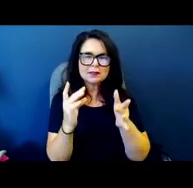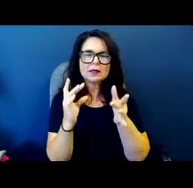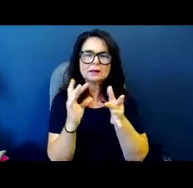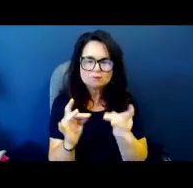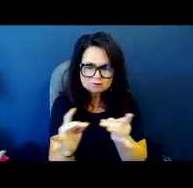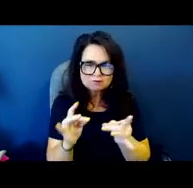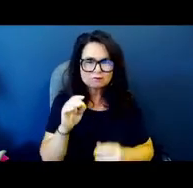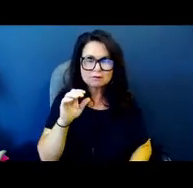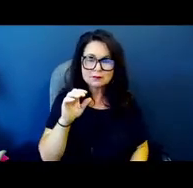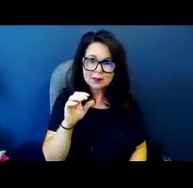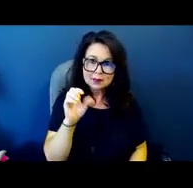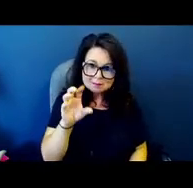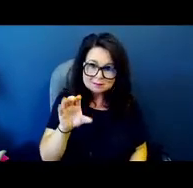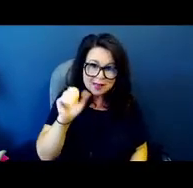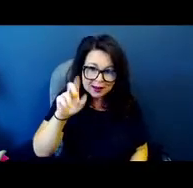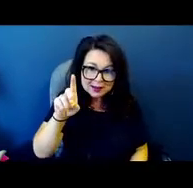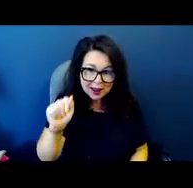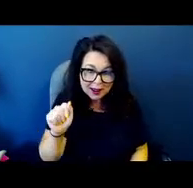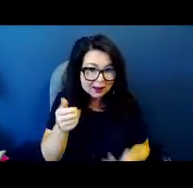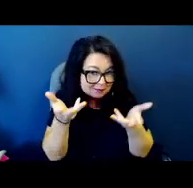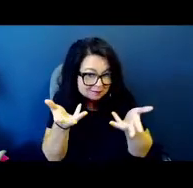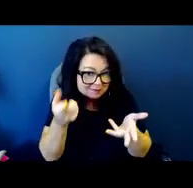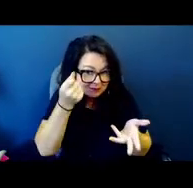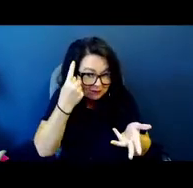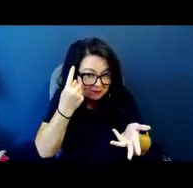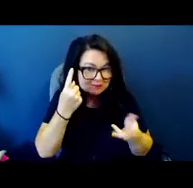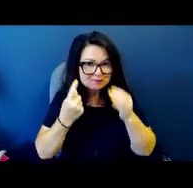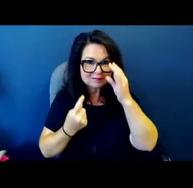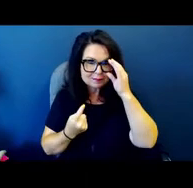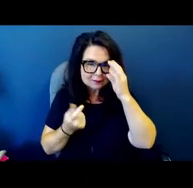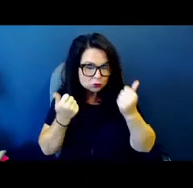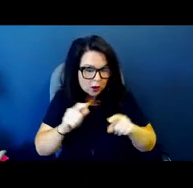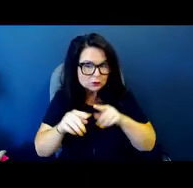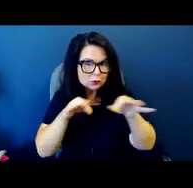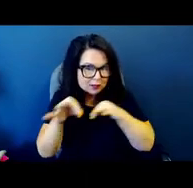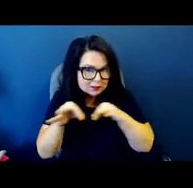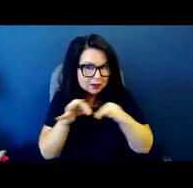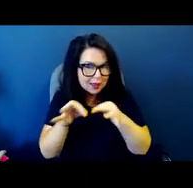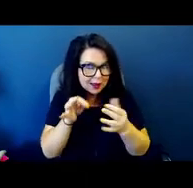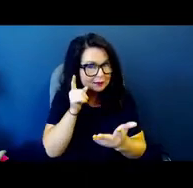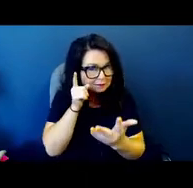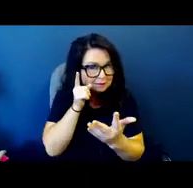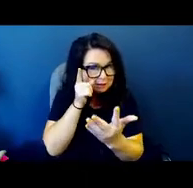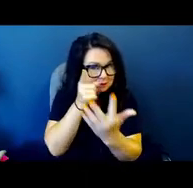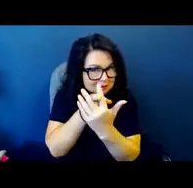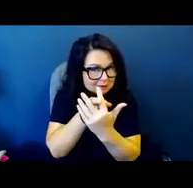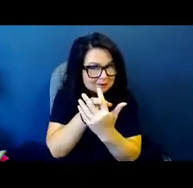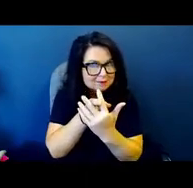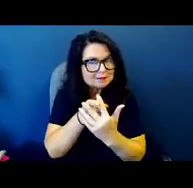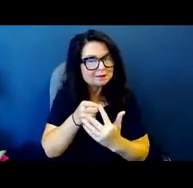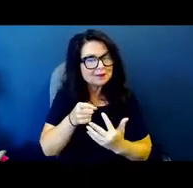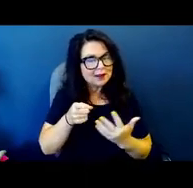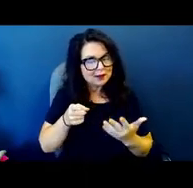ADA and trying to explain that is a